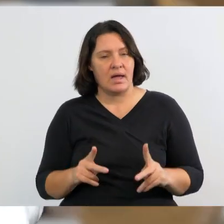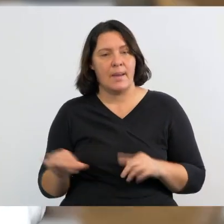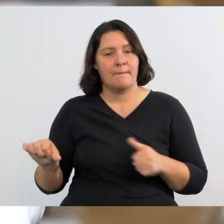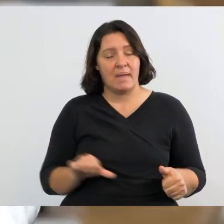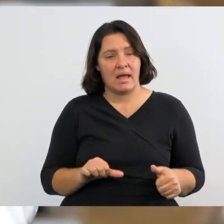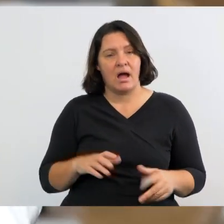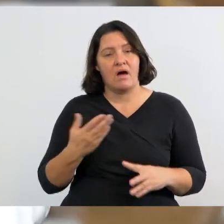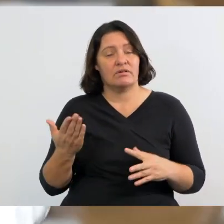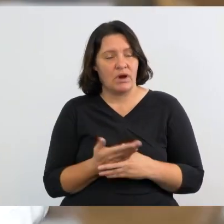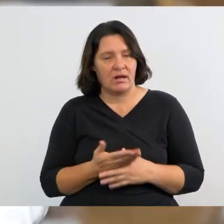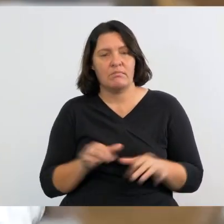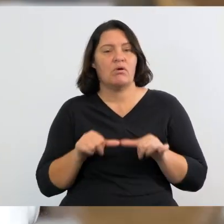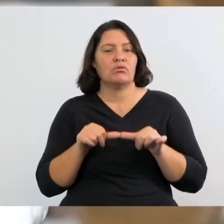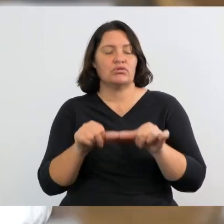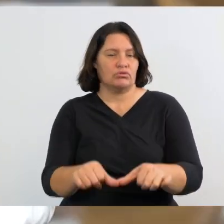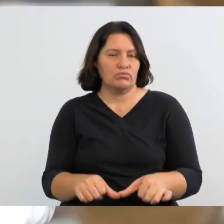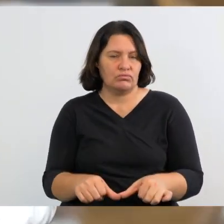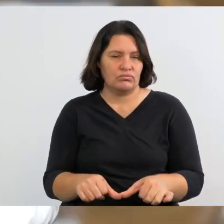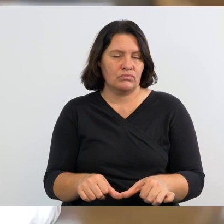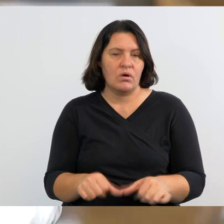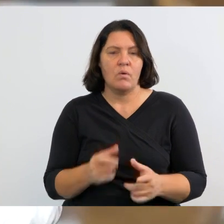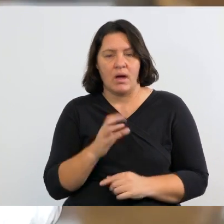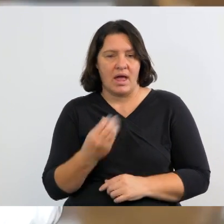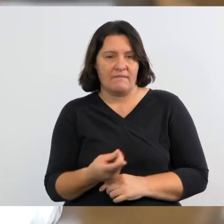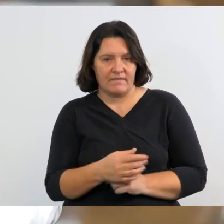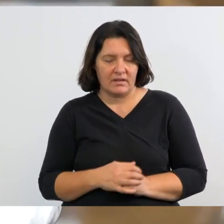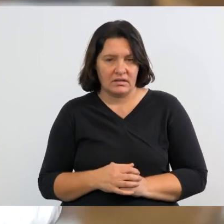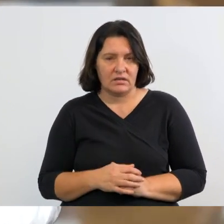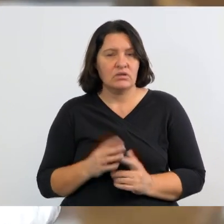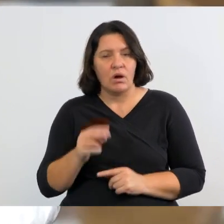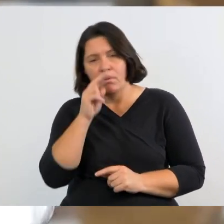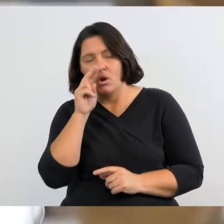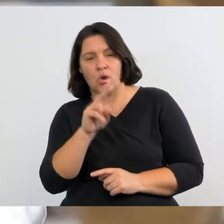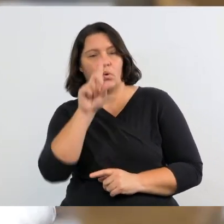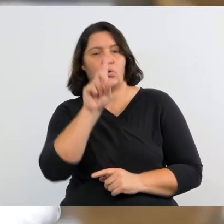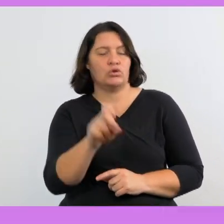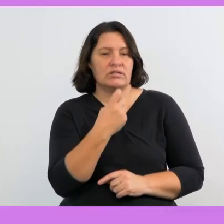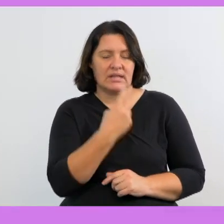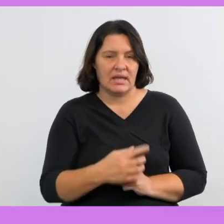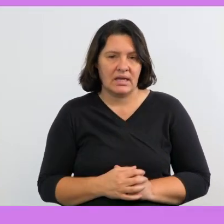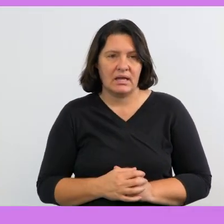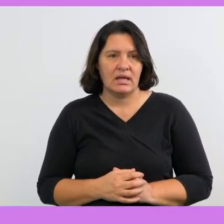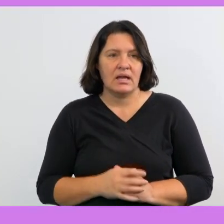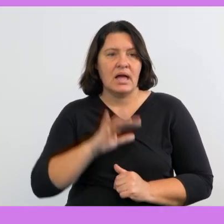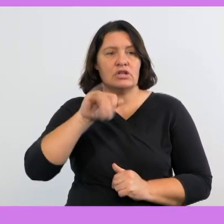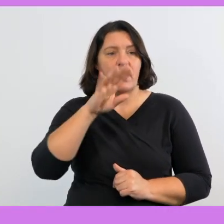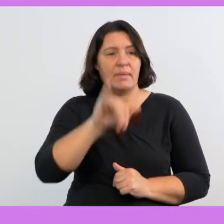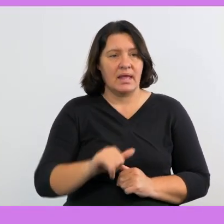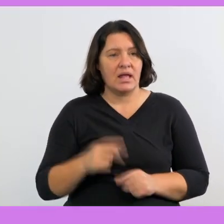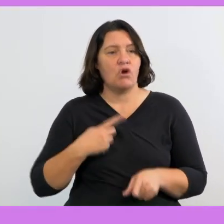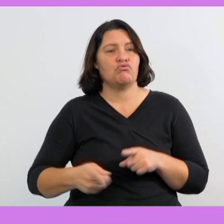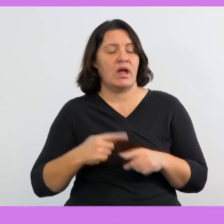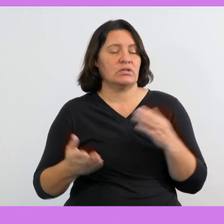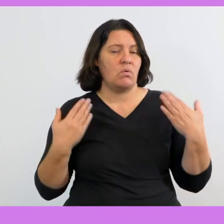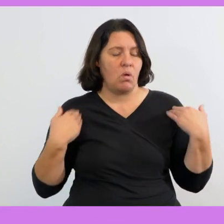All right, guys, welcome back after that short break. Let us continue with what is in front of us. So I'm looking at the question saying, Jamie rents